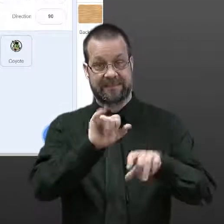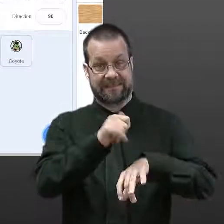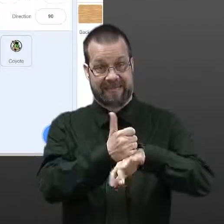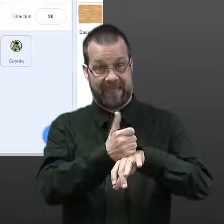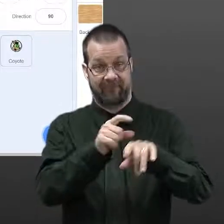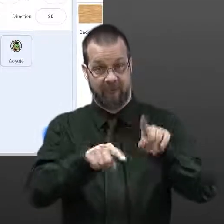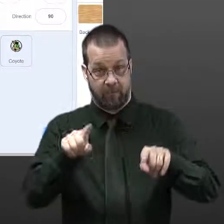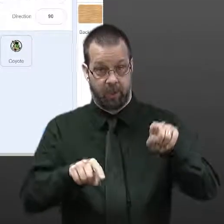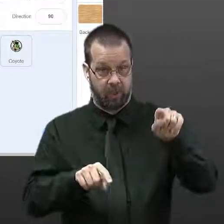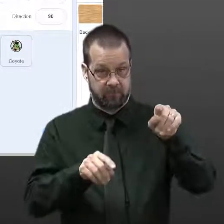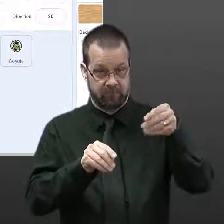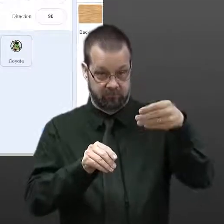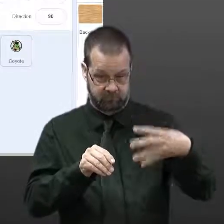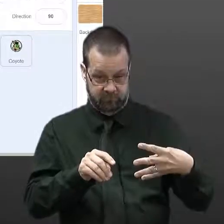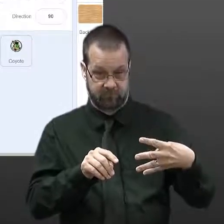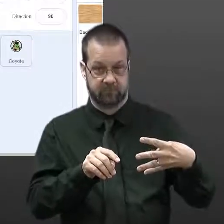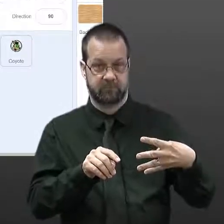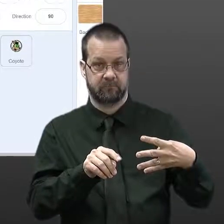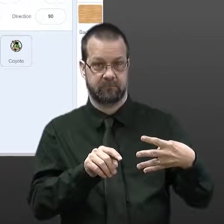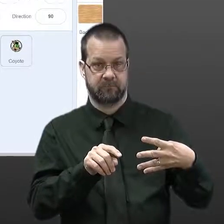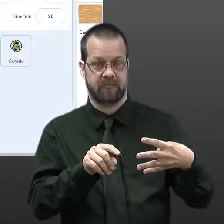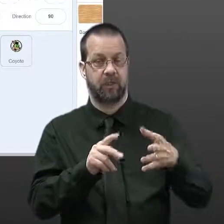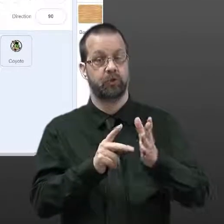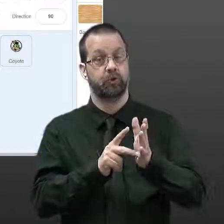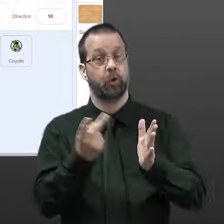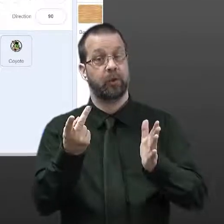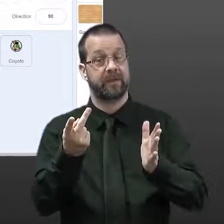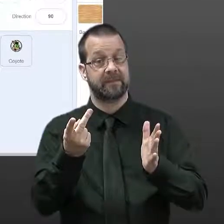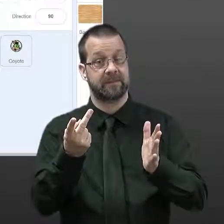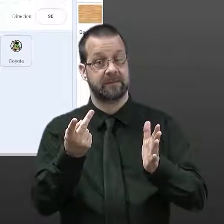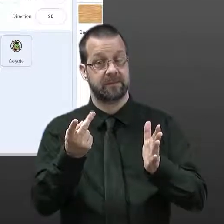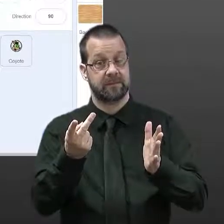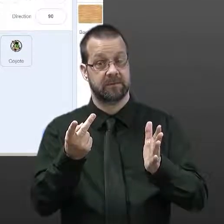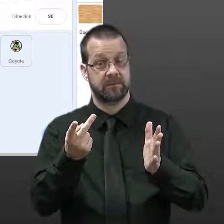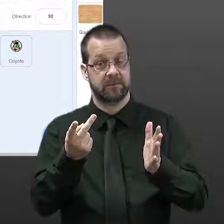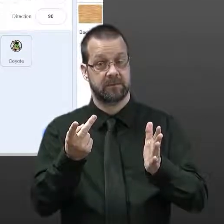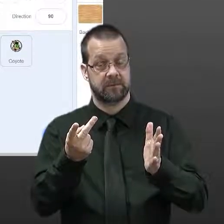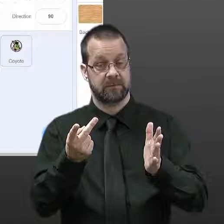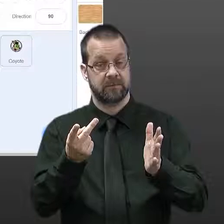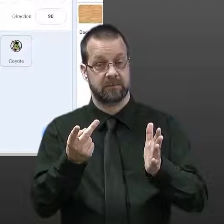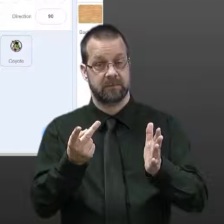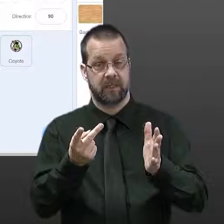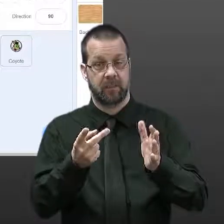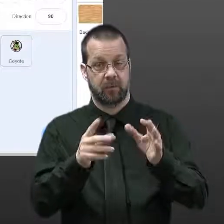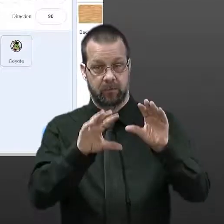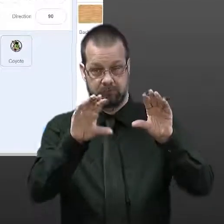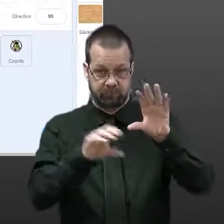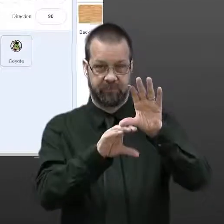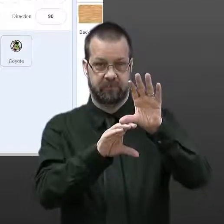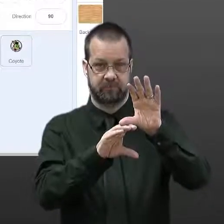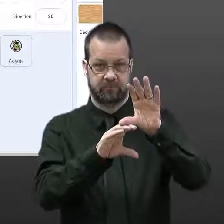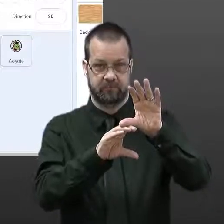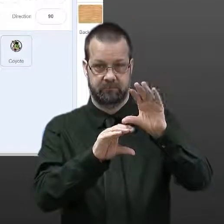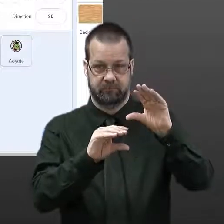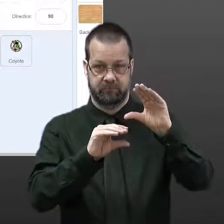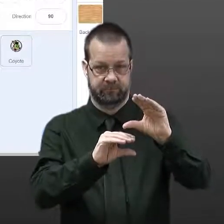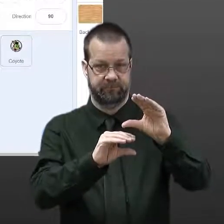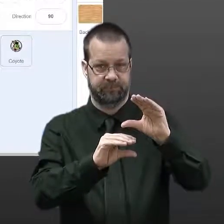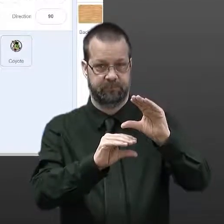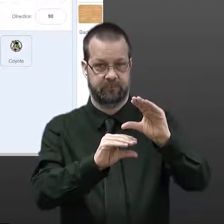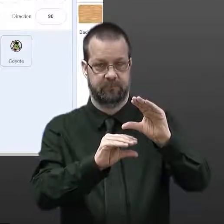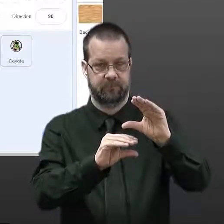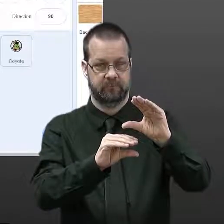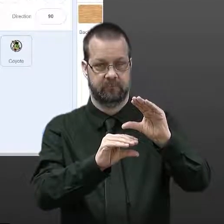over the set variable block and click on duplicate. And that means I won't have to create all of that